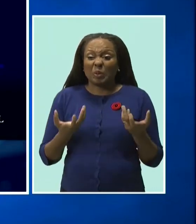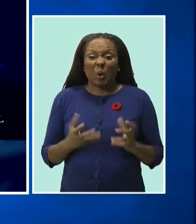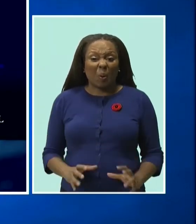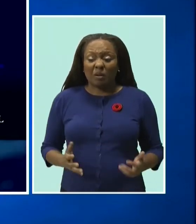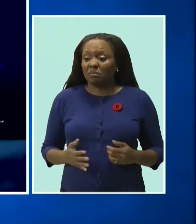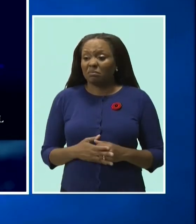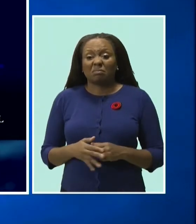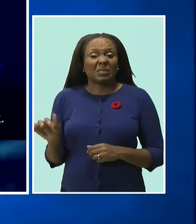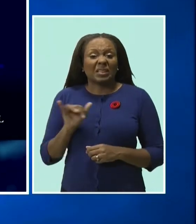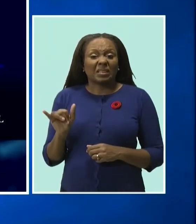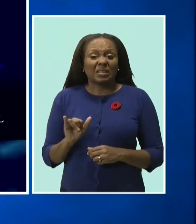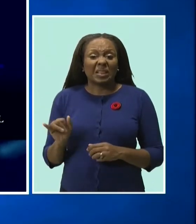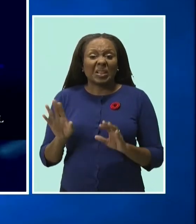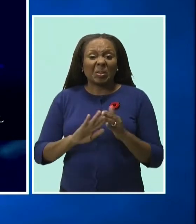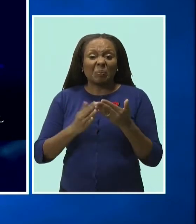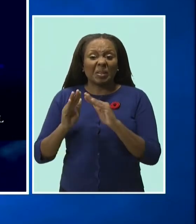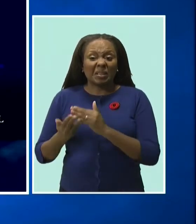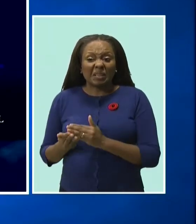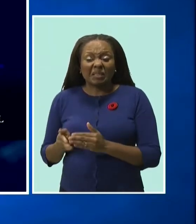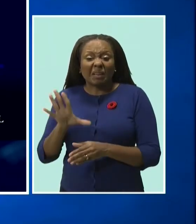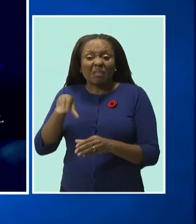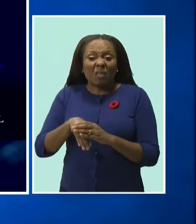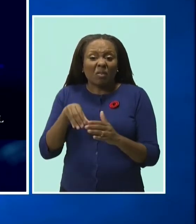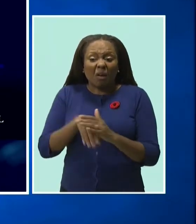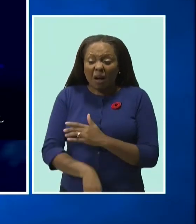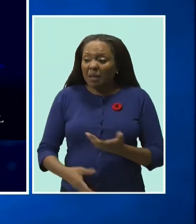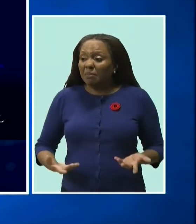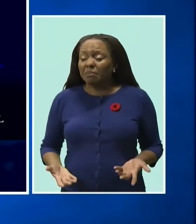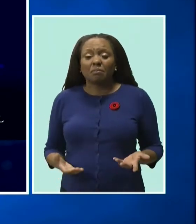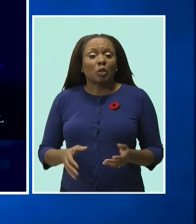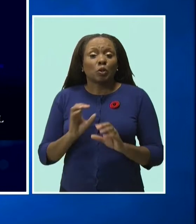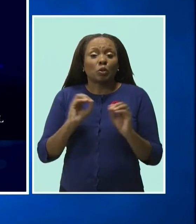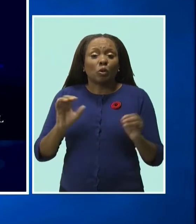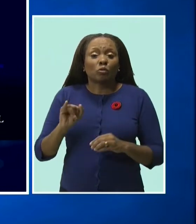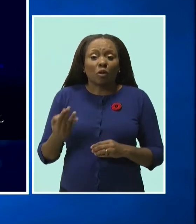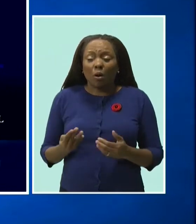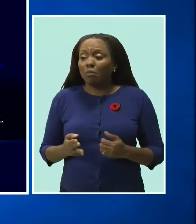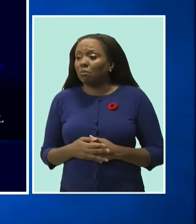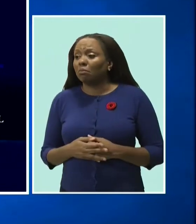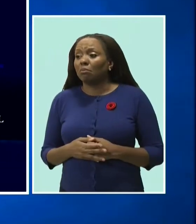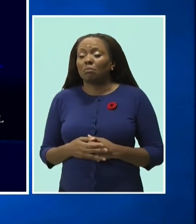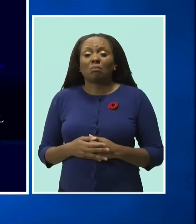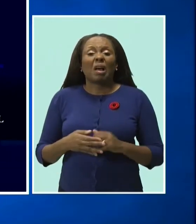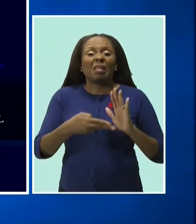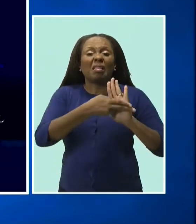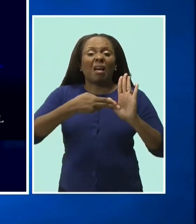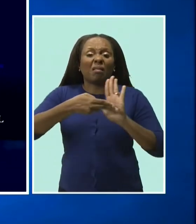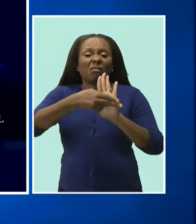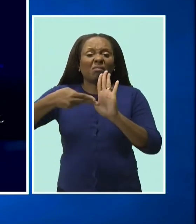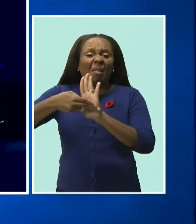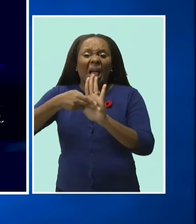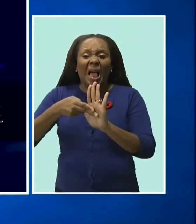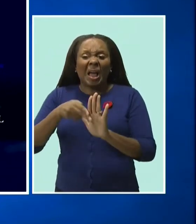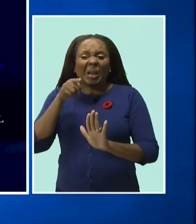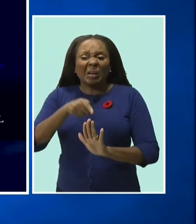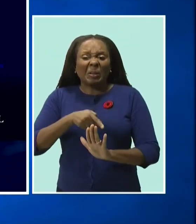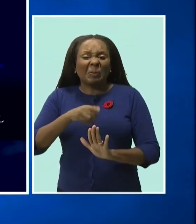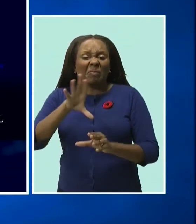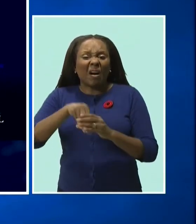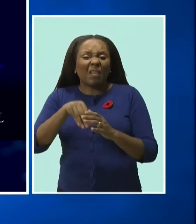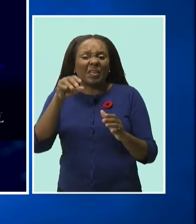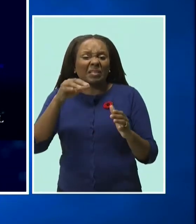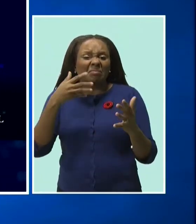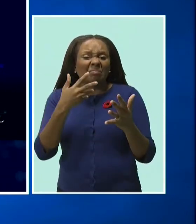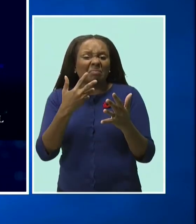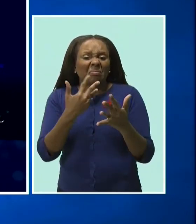same communities. They try to get jobs. Nobody wants to see them. The jailbird status, unforgiving society, I can go on and on. So